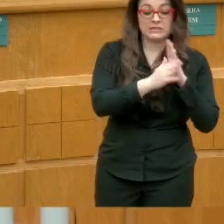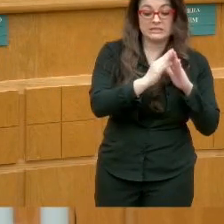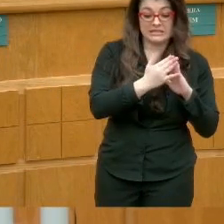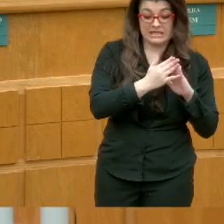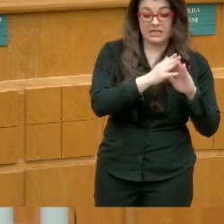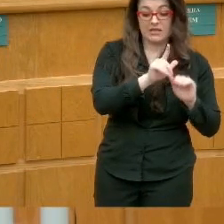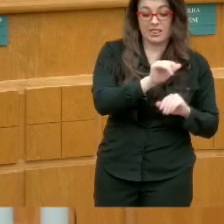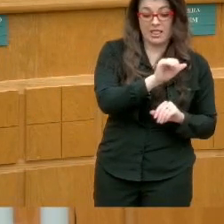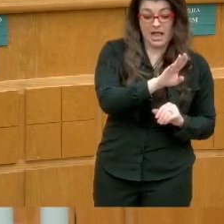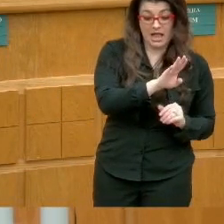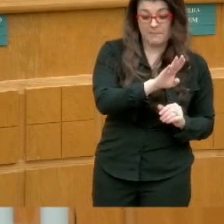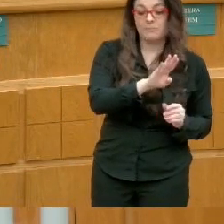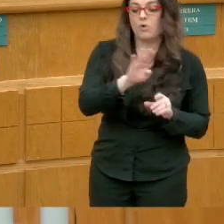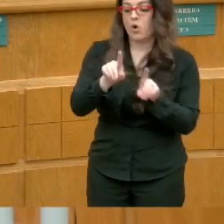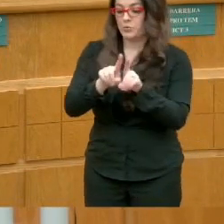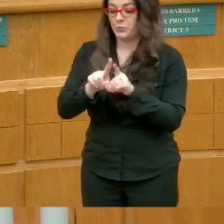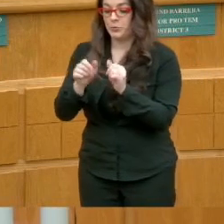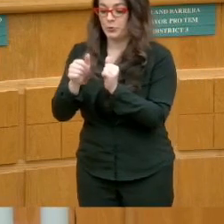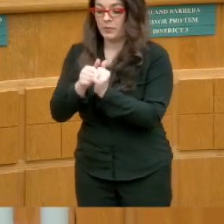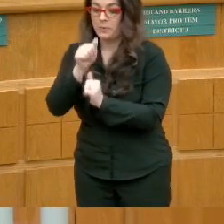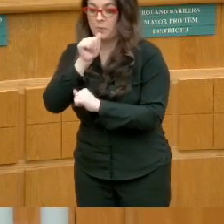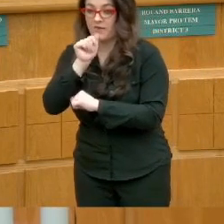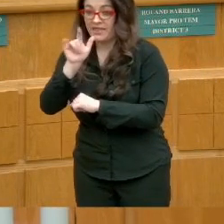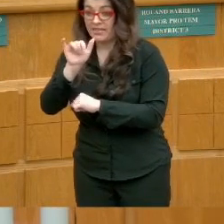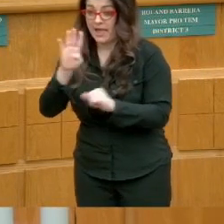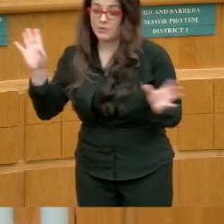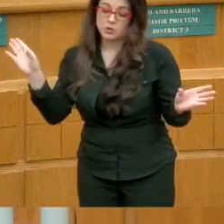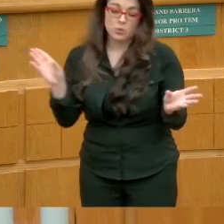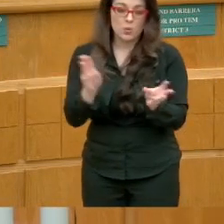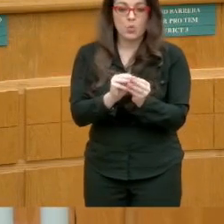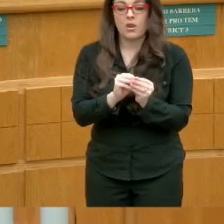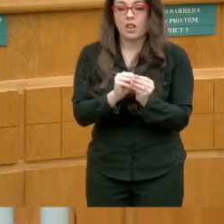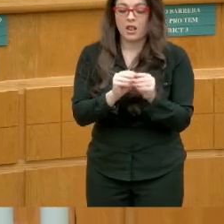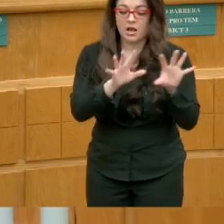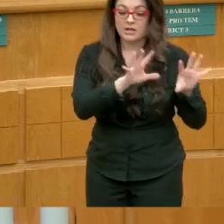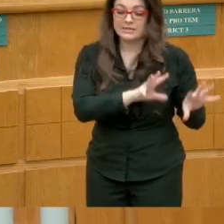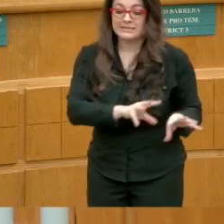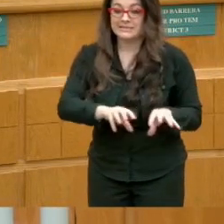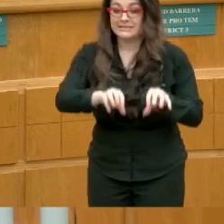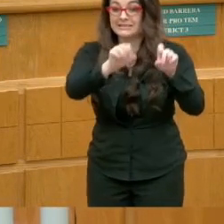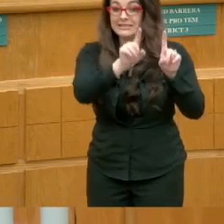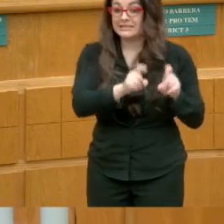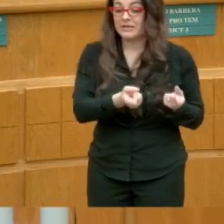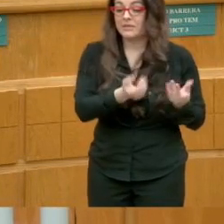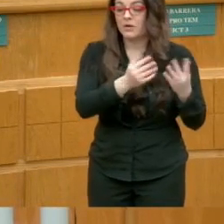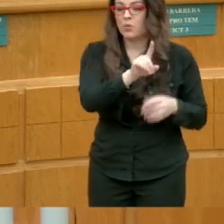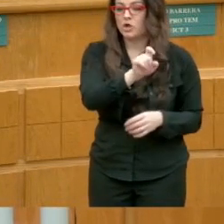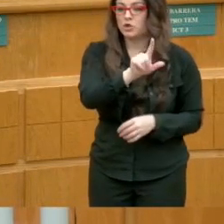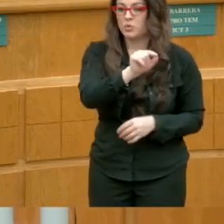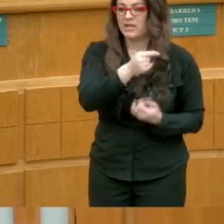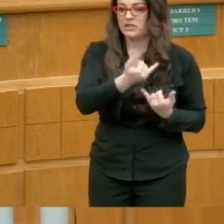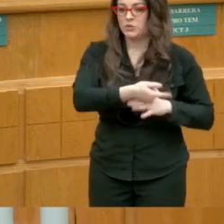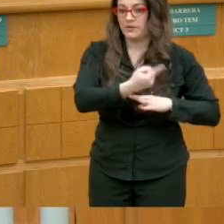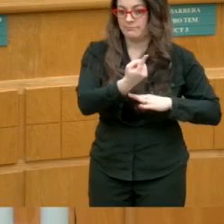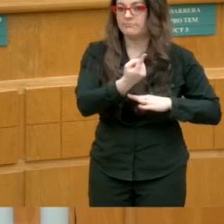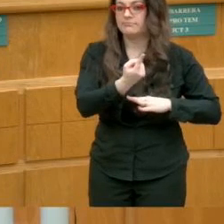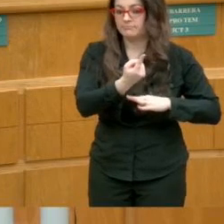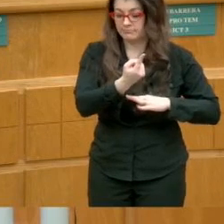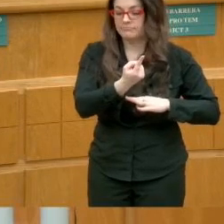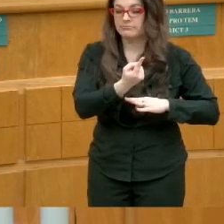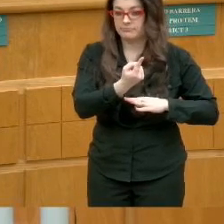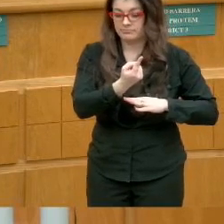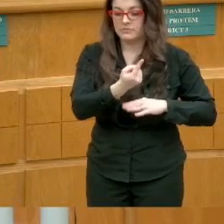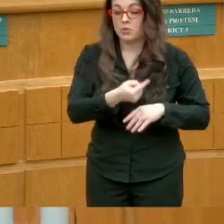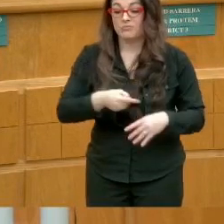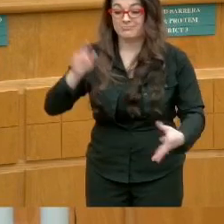commercial labs that do testing, and a total of 120 new tests were conducted today. So our running total is